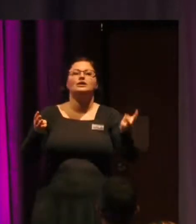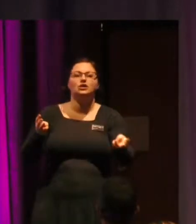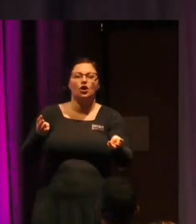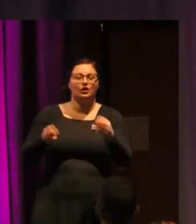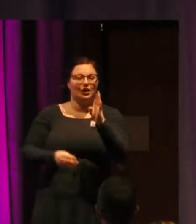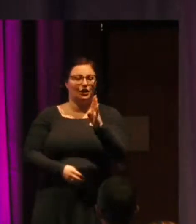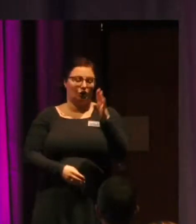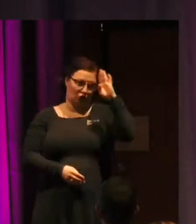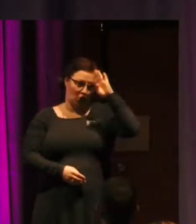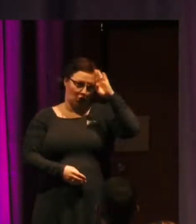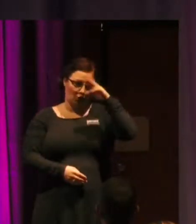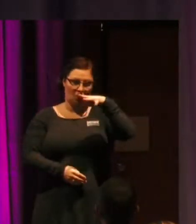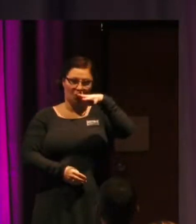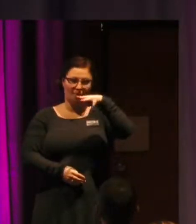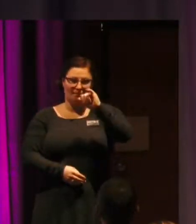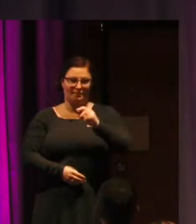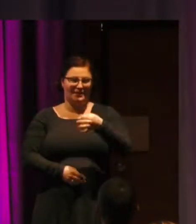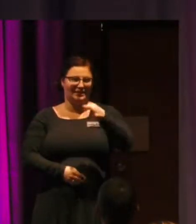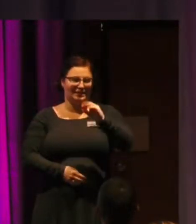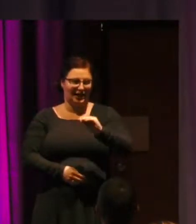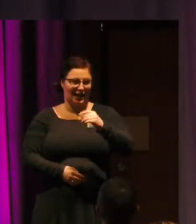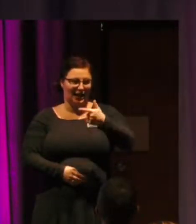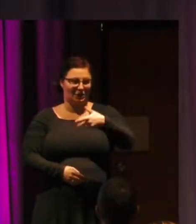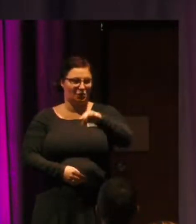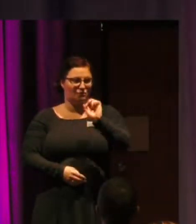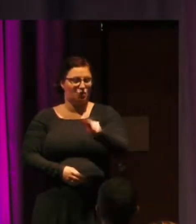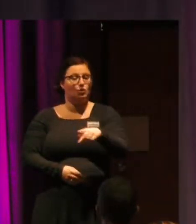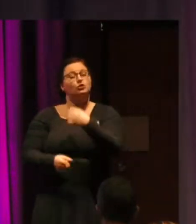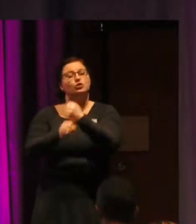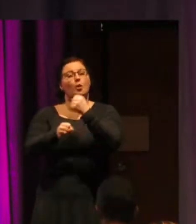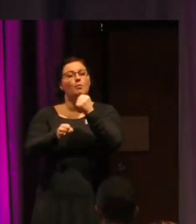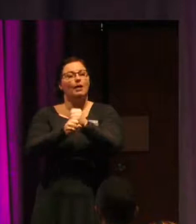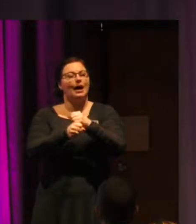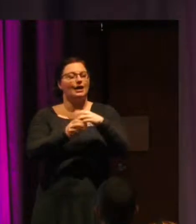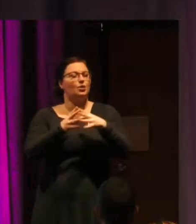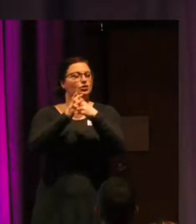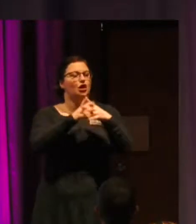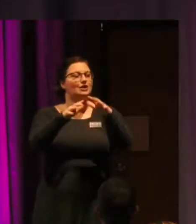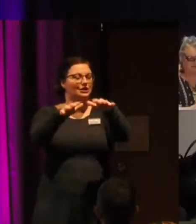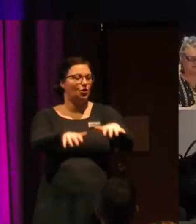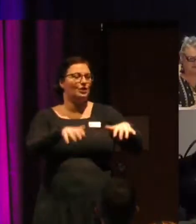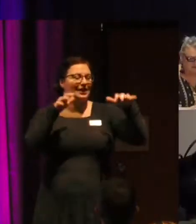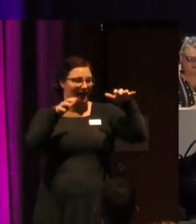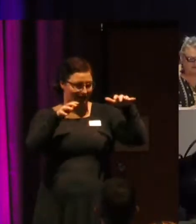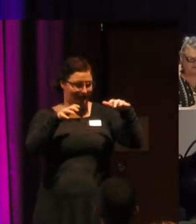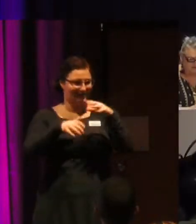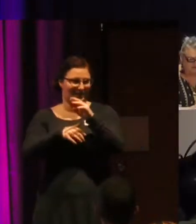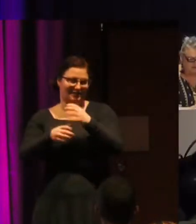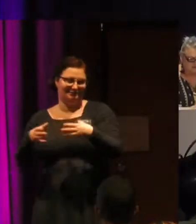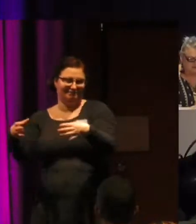Misha Thompson. Dr. Misha Thompson works in the US Congress Senate, and she's a policy